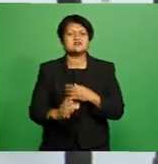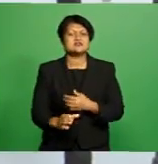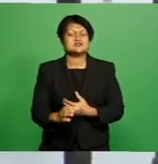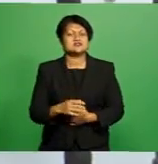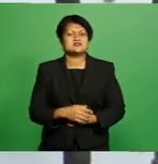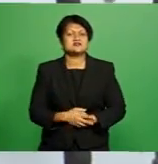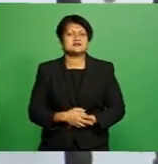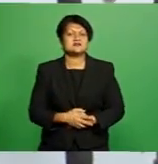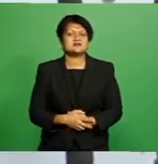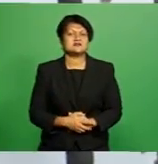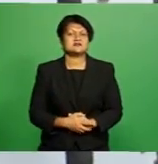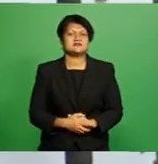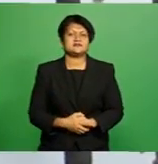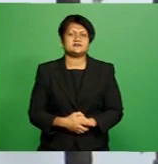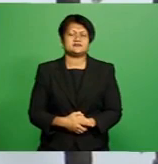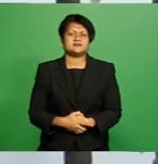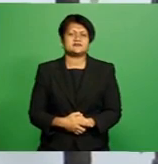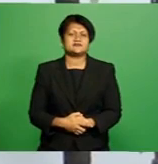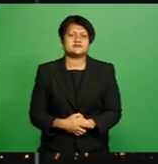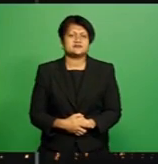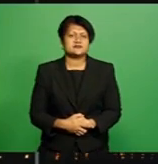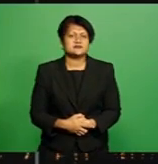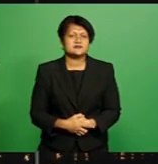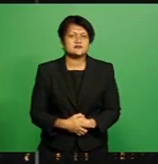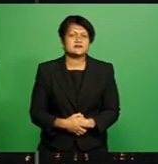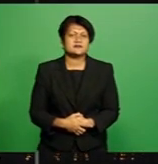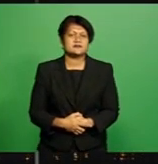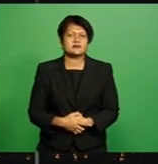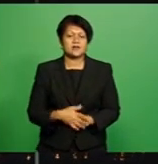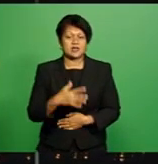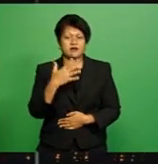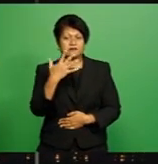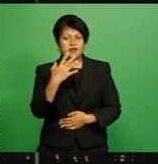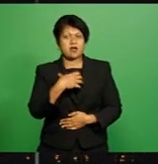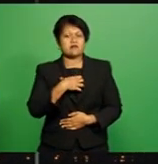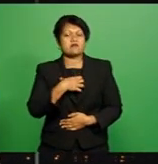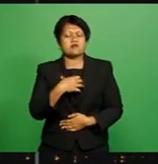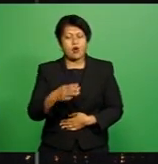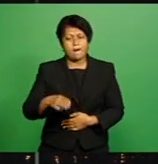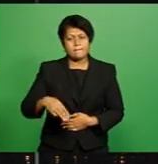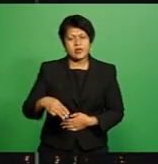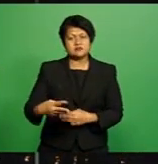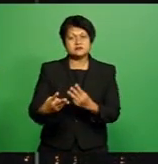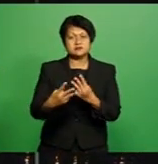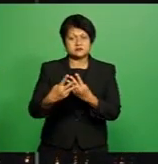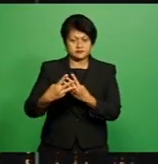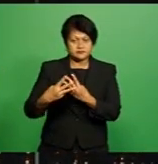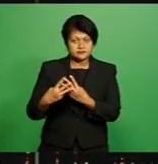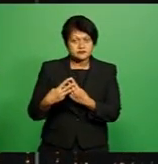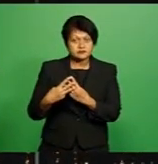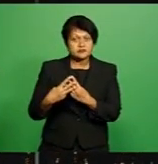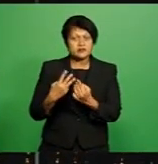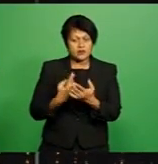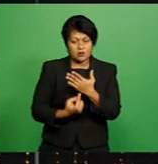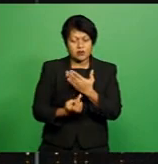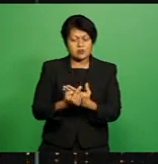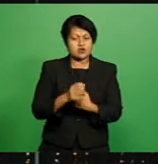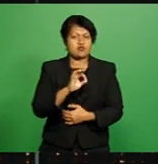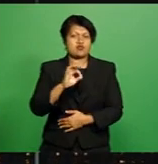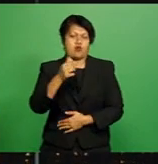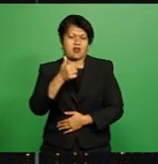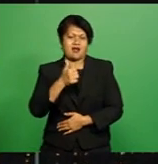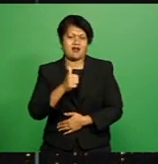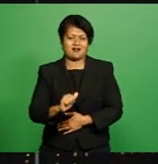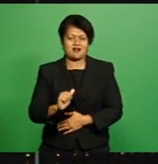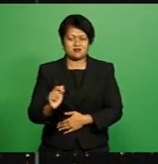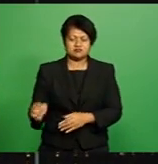compliance. Felipe Nakaso, FBC News. 5 more members from the Social Democratic Liberal Party will not be allowed to